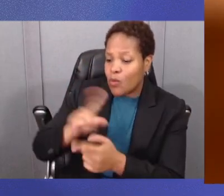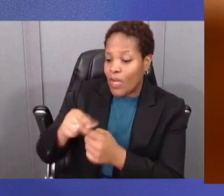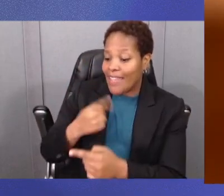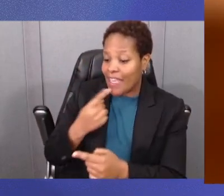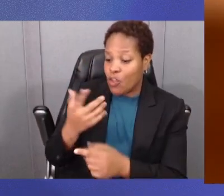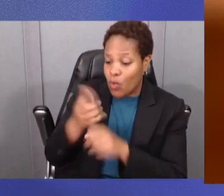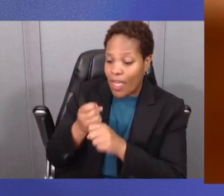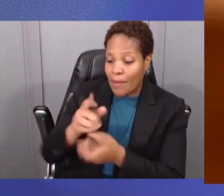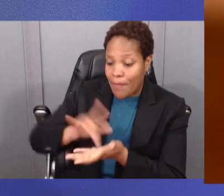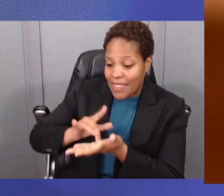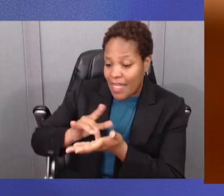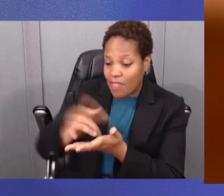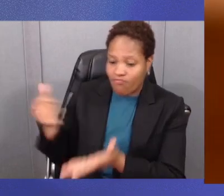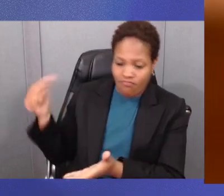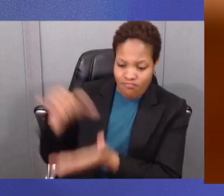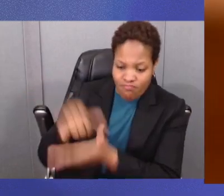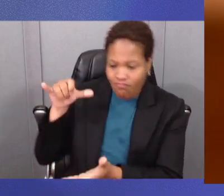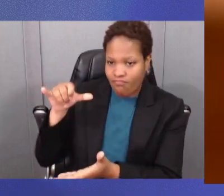phone down.